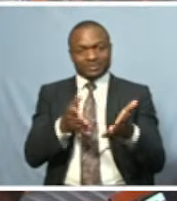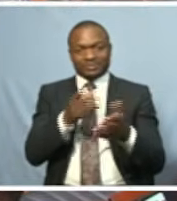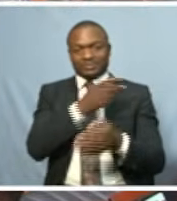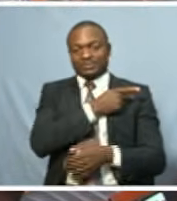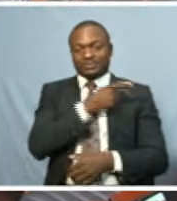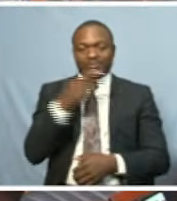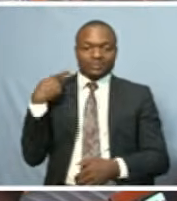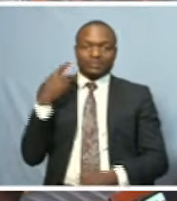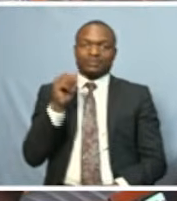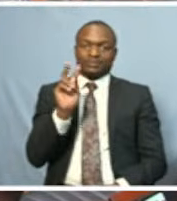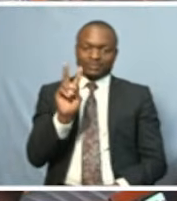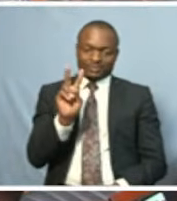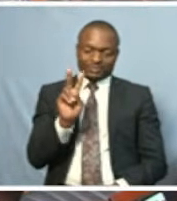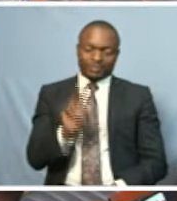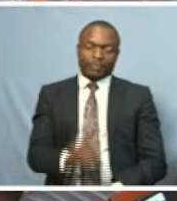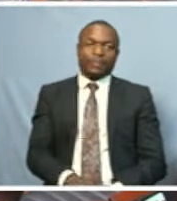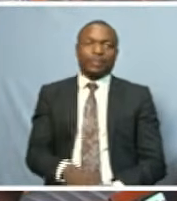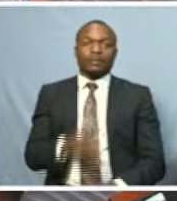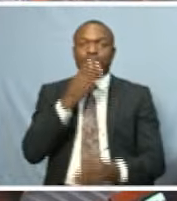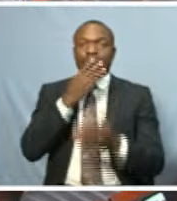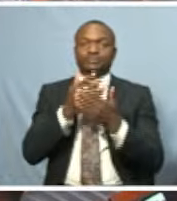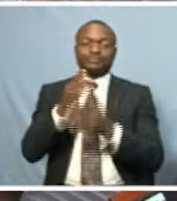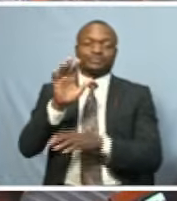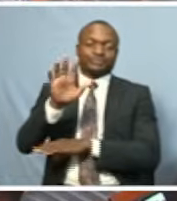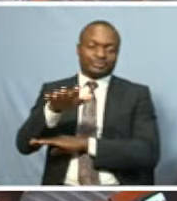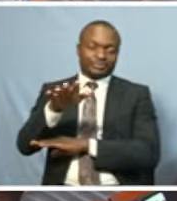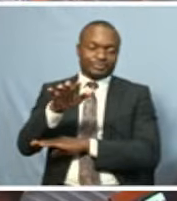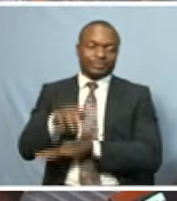on Parliament Television. Good evening.